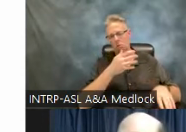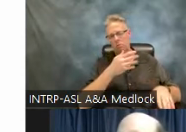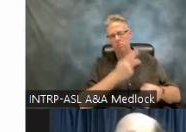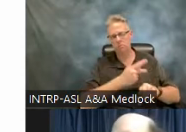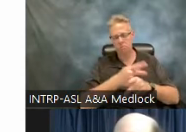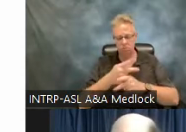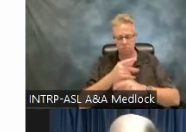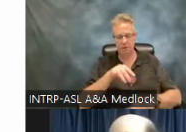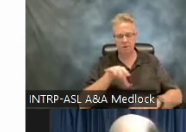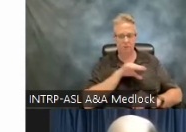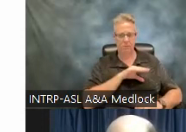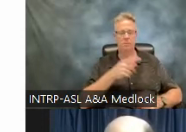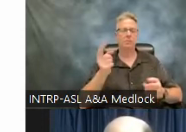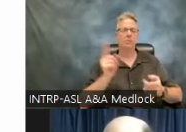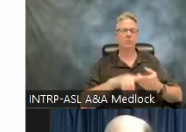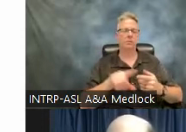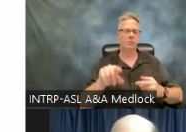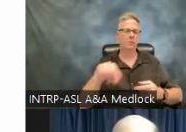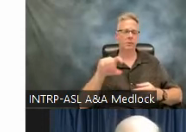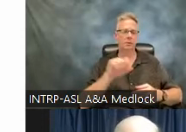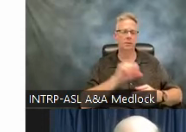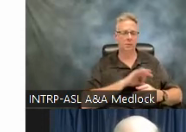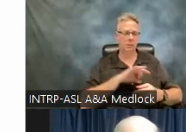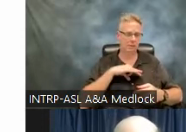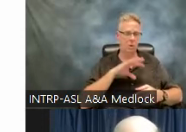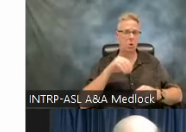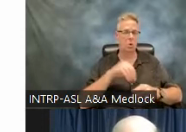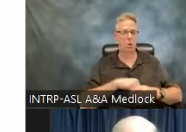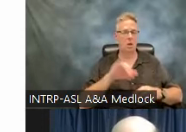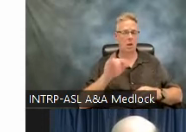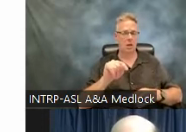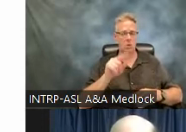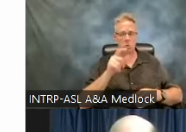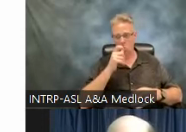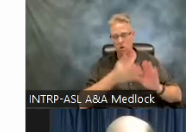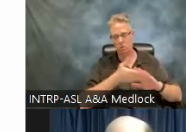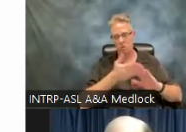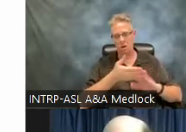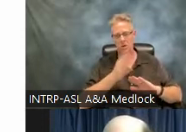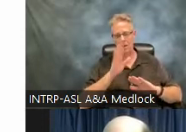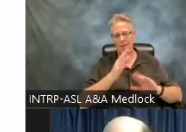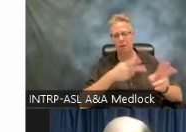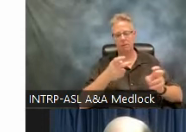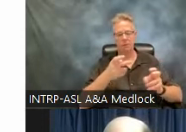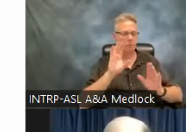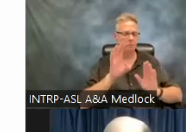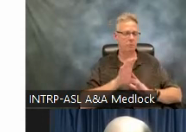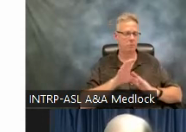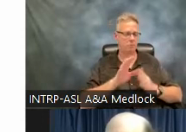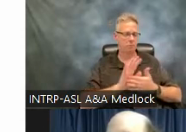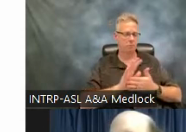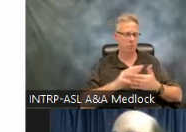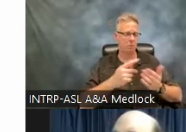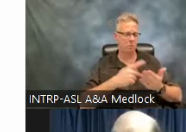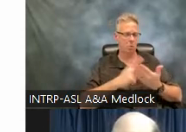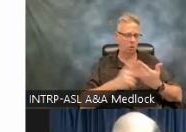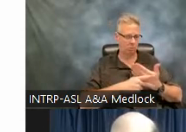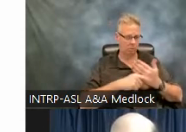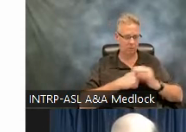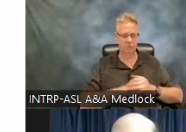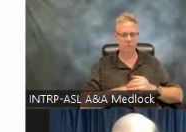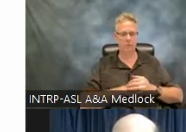a staff, and that staff includes an IT department that runs the body camera footage program. So this also is